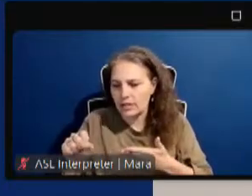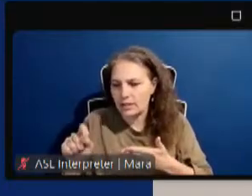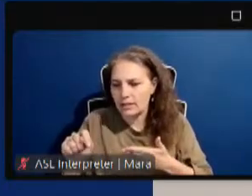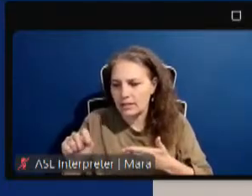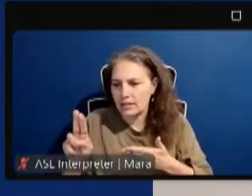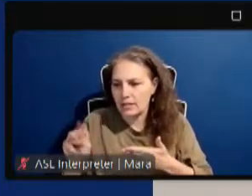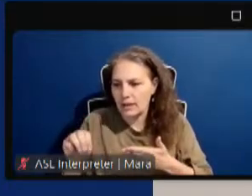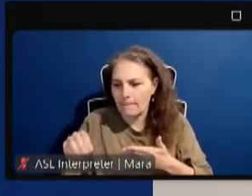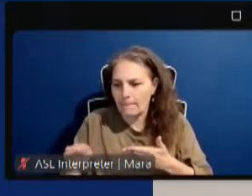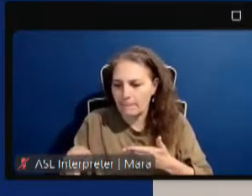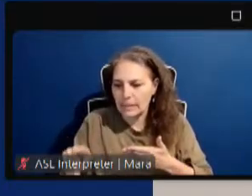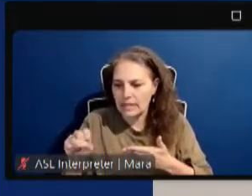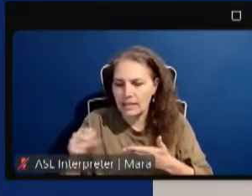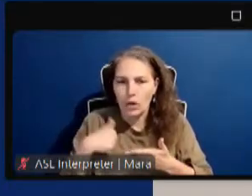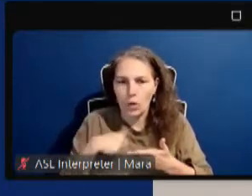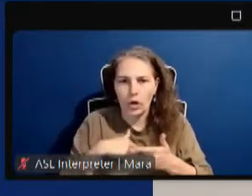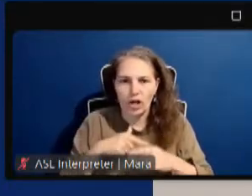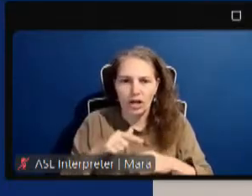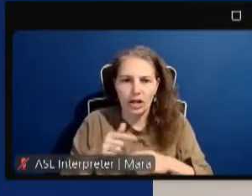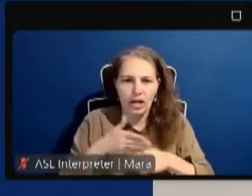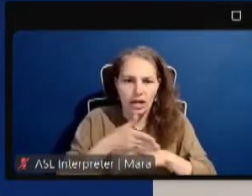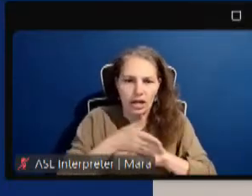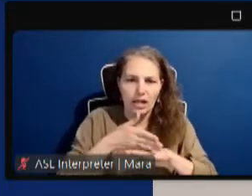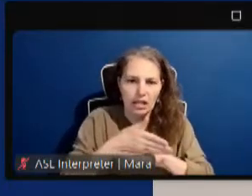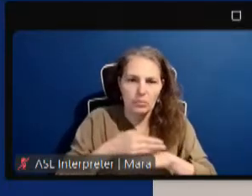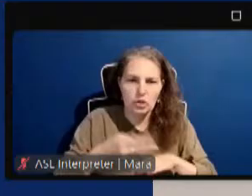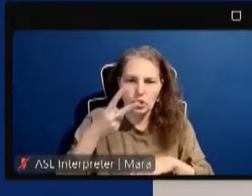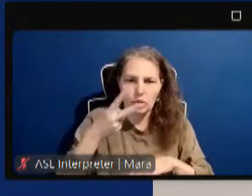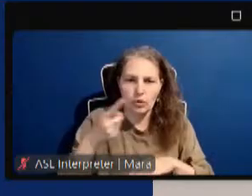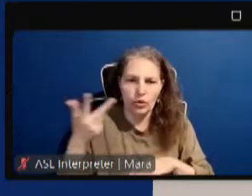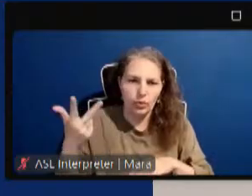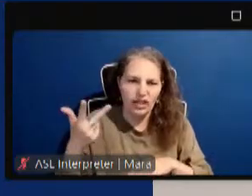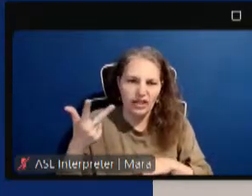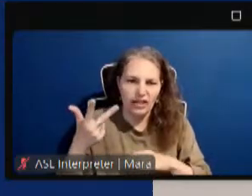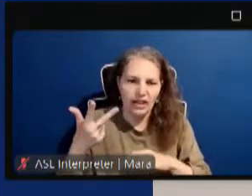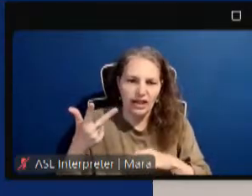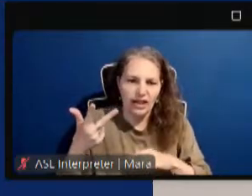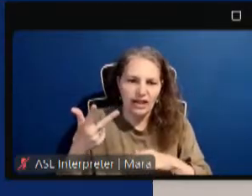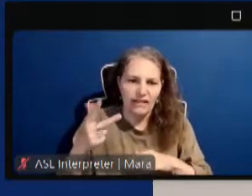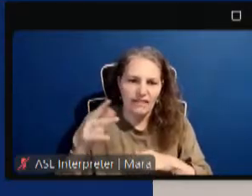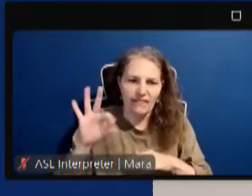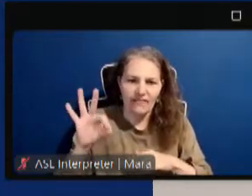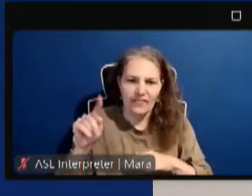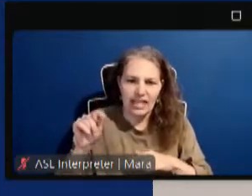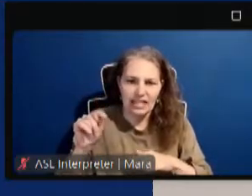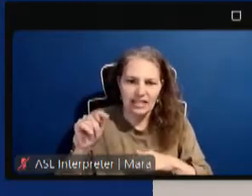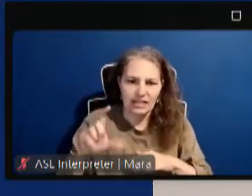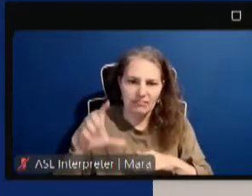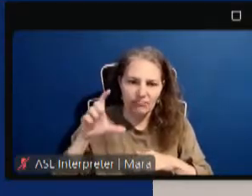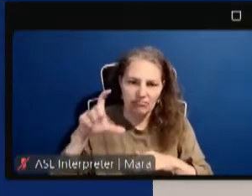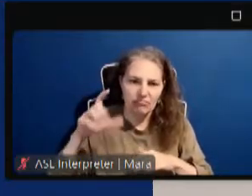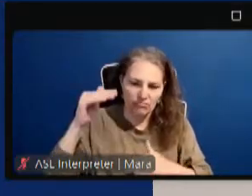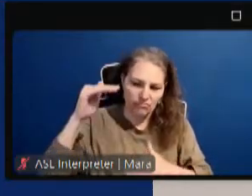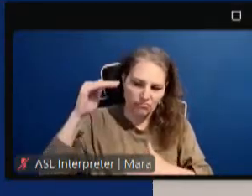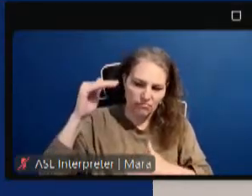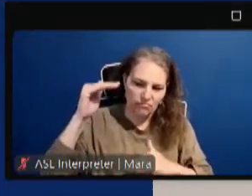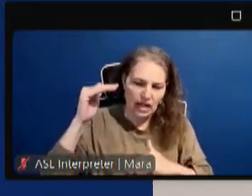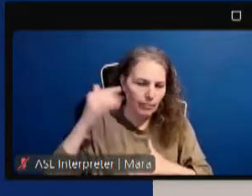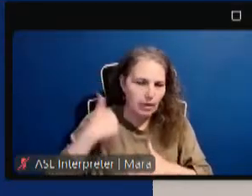from above the ground. But we are not removing stumps as part of the